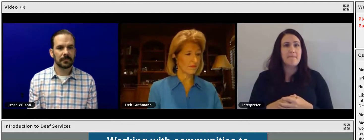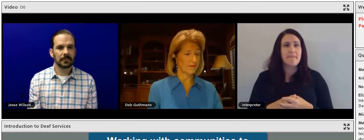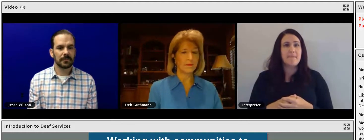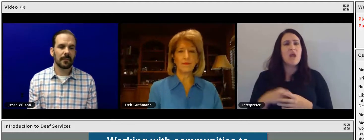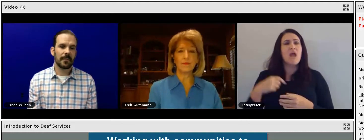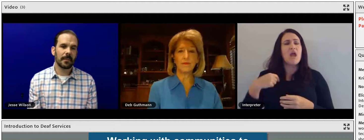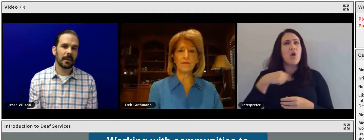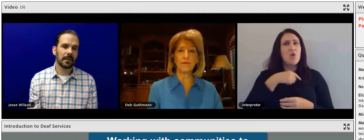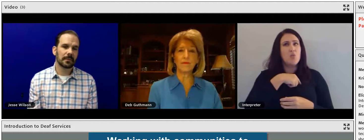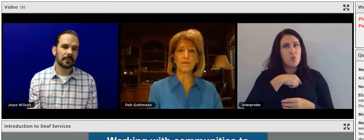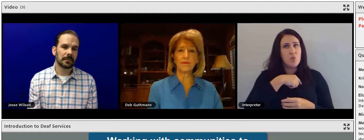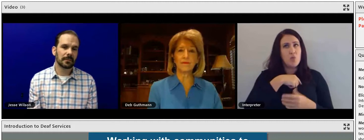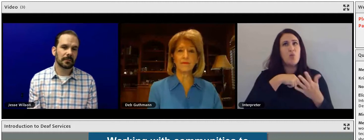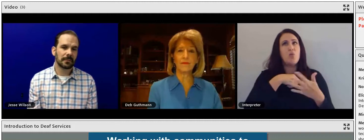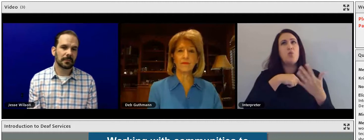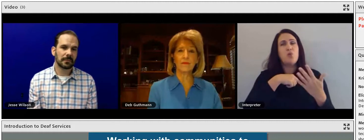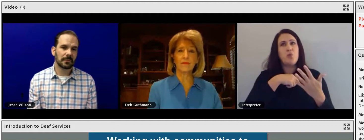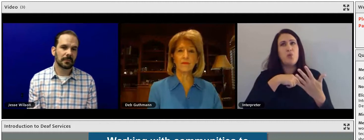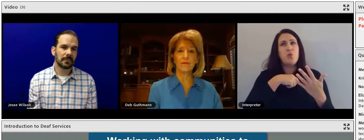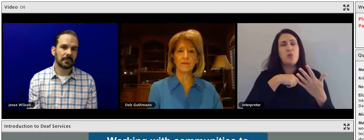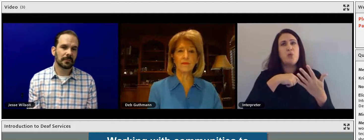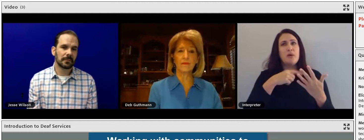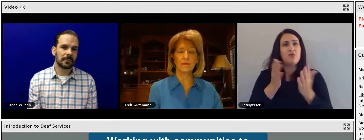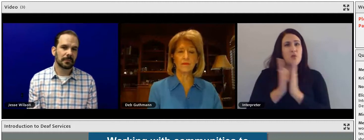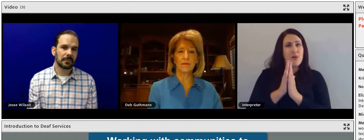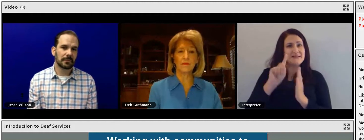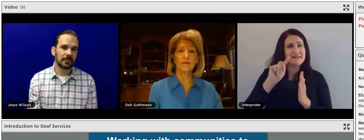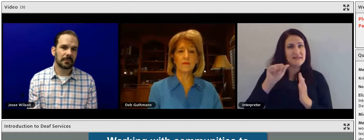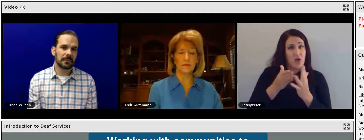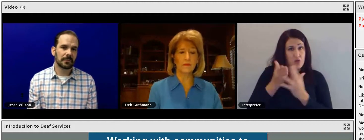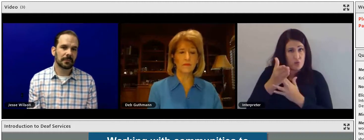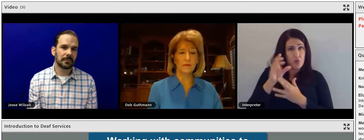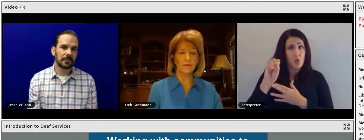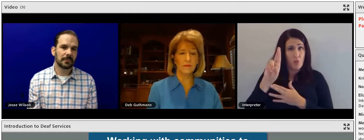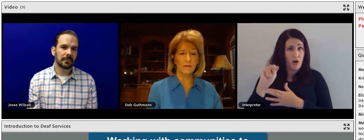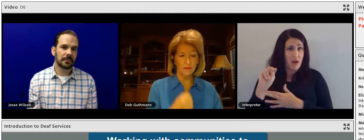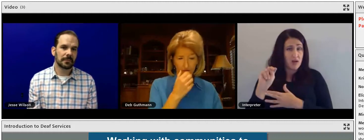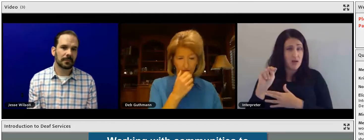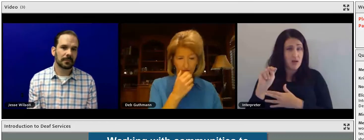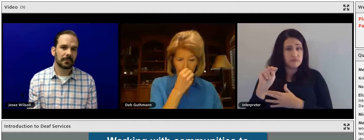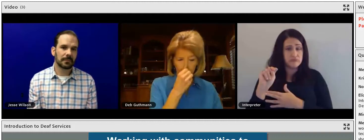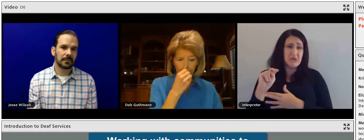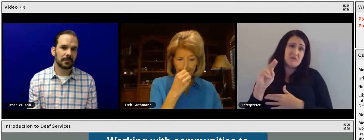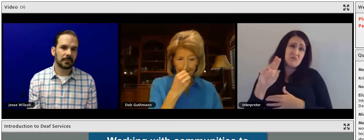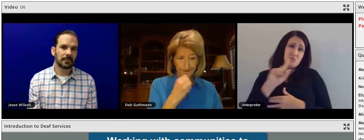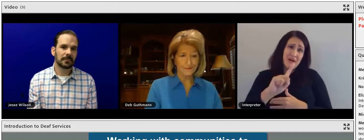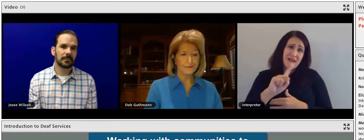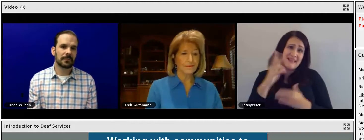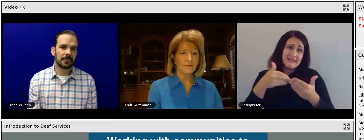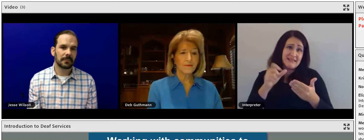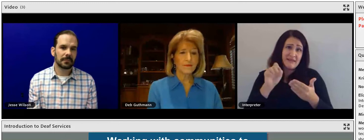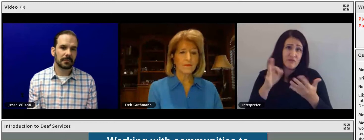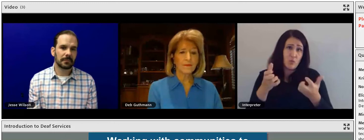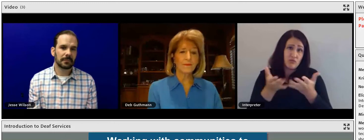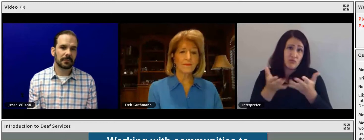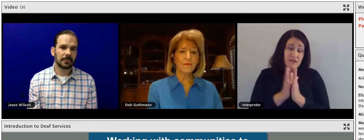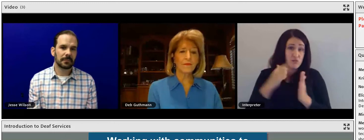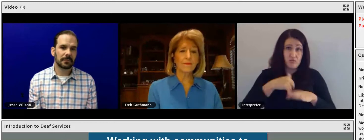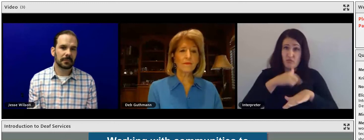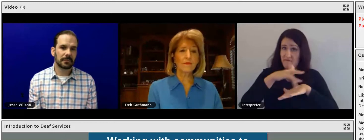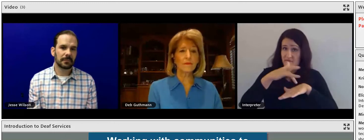requesting, TA through the Opioid Response Network is a pretty easy thing to do. We're available